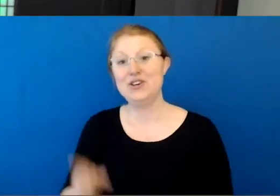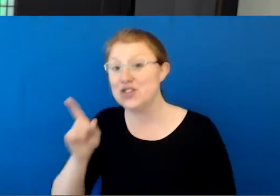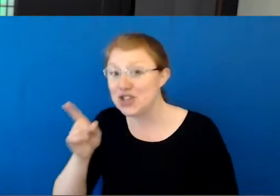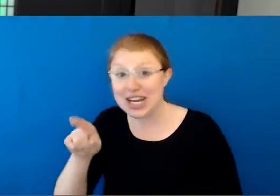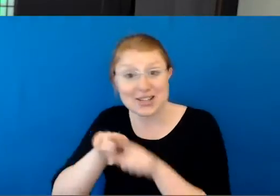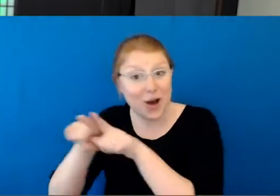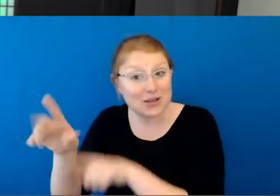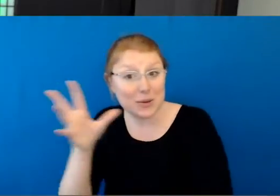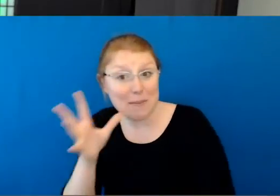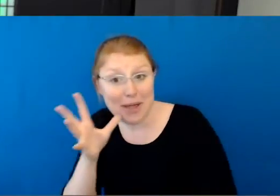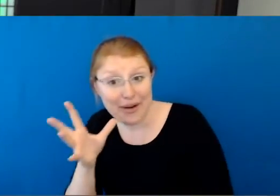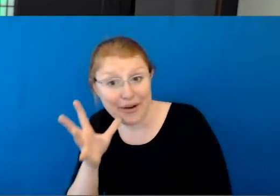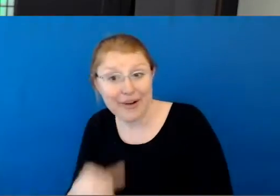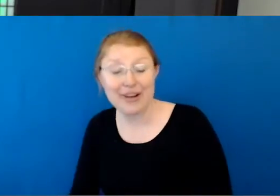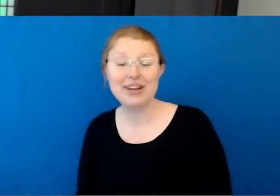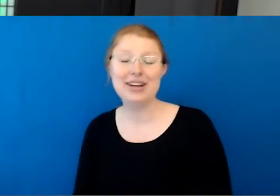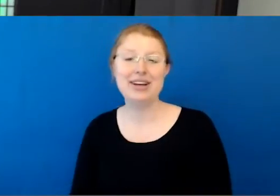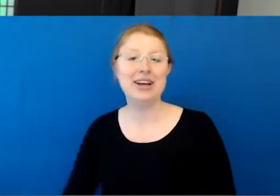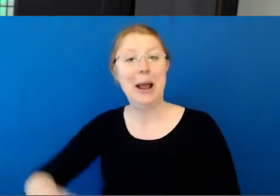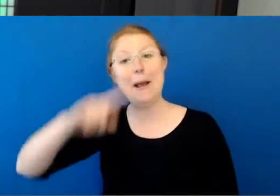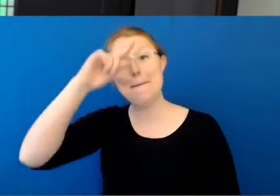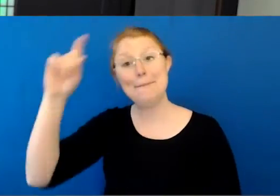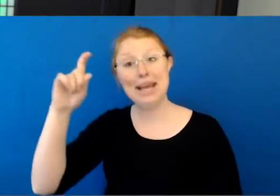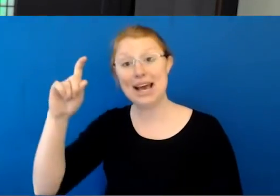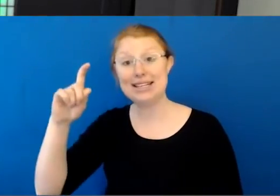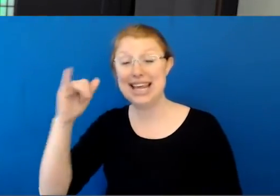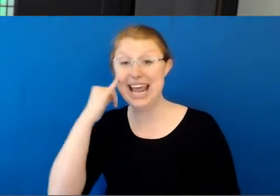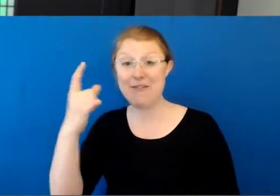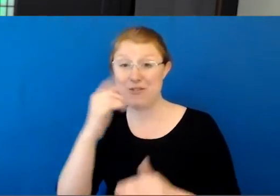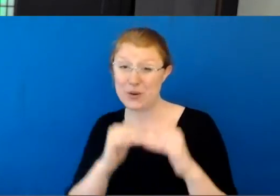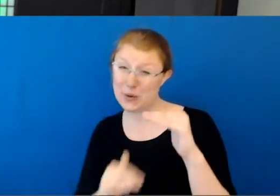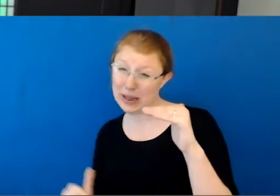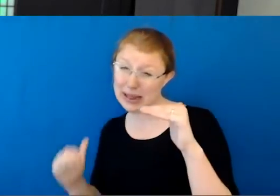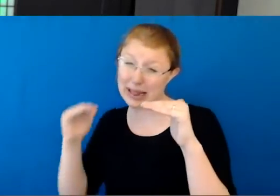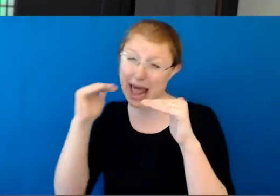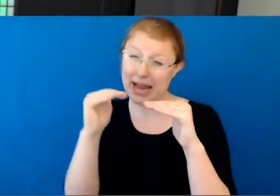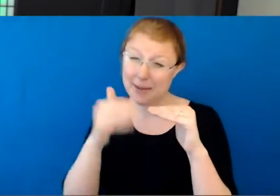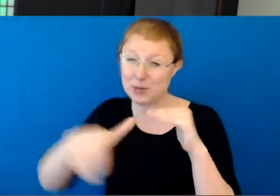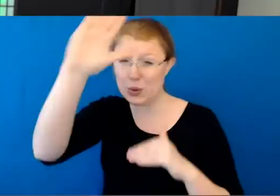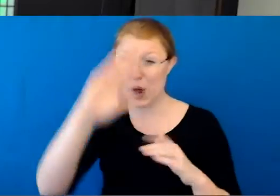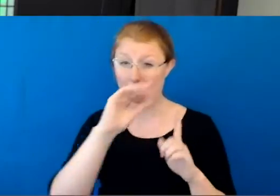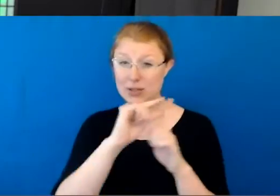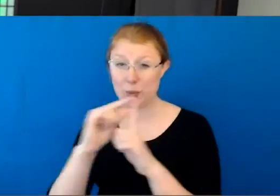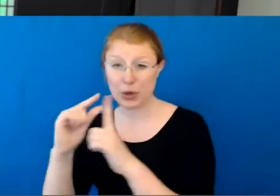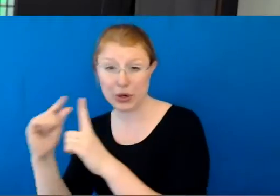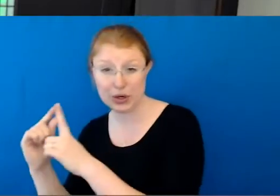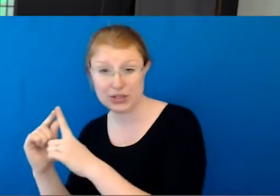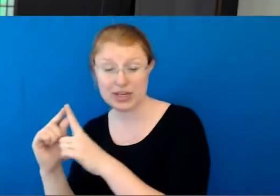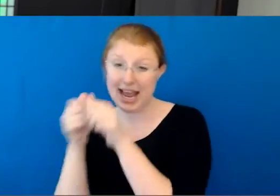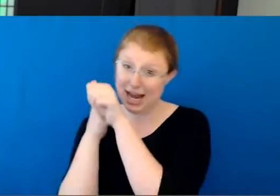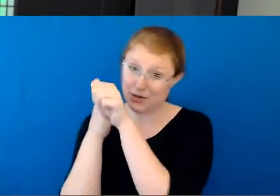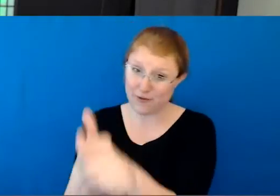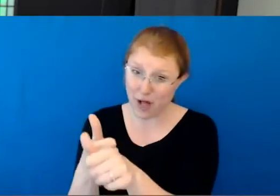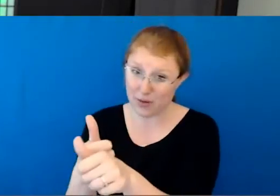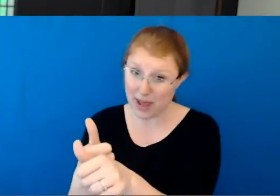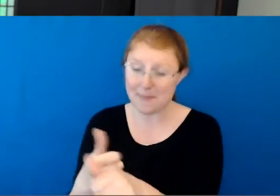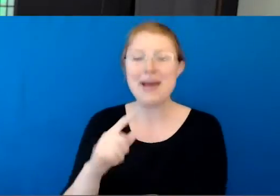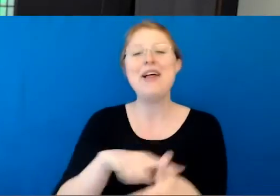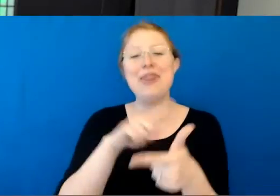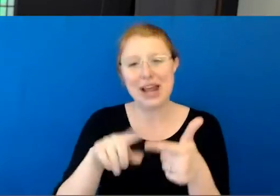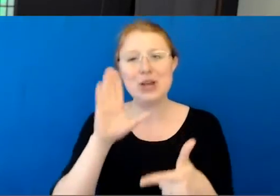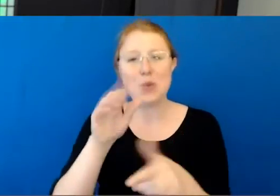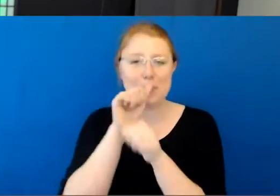guy. I'm looking forward to living a long, happy, healthy, rewarding relationship with my